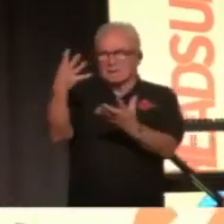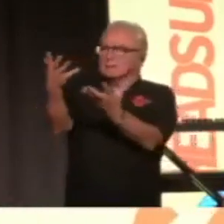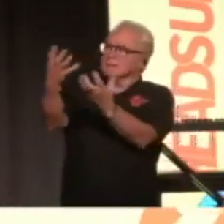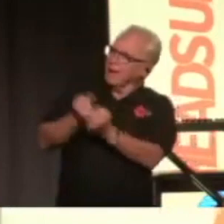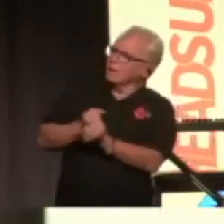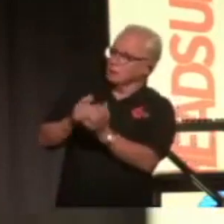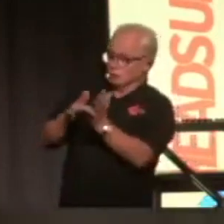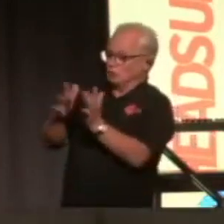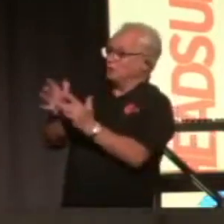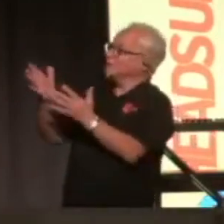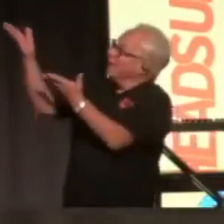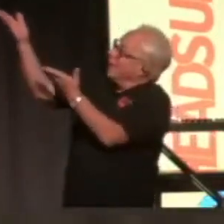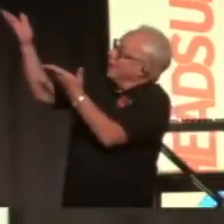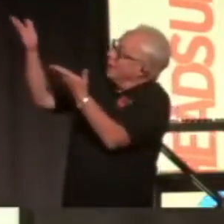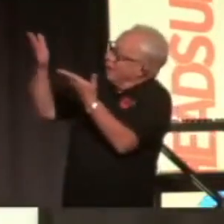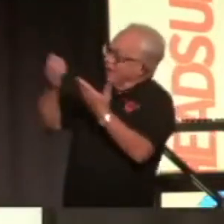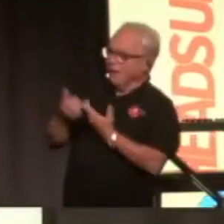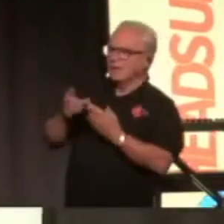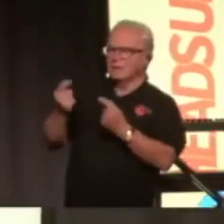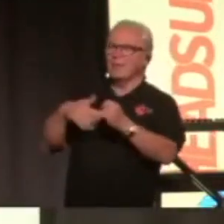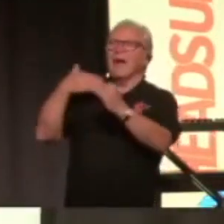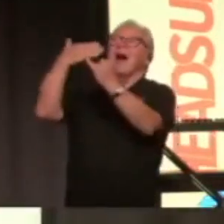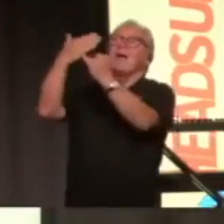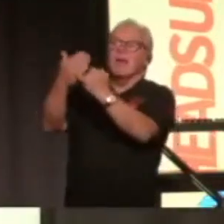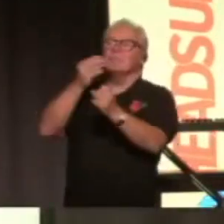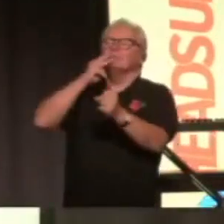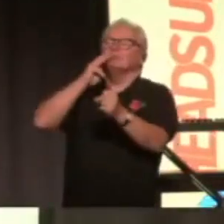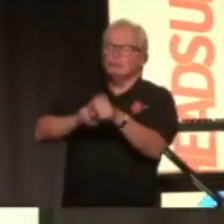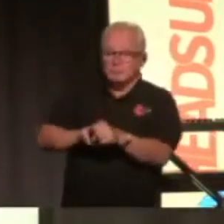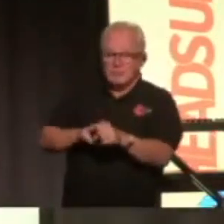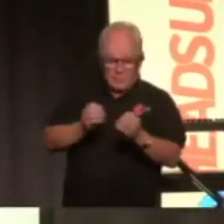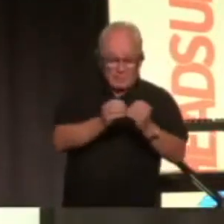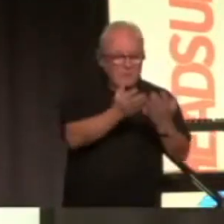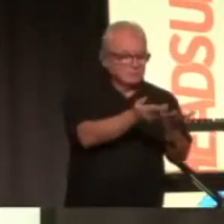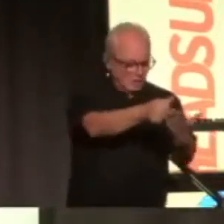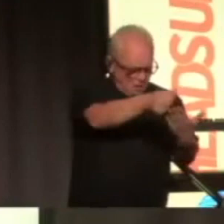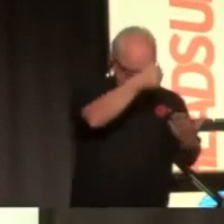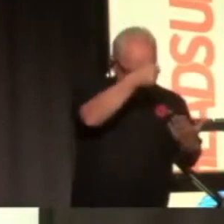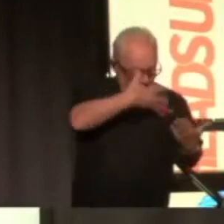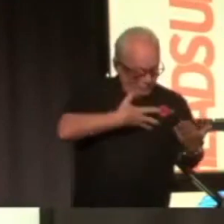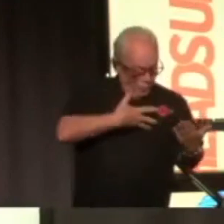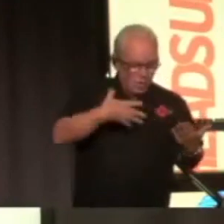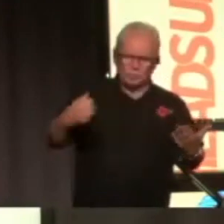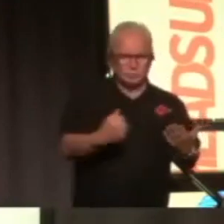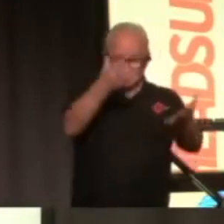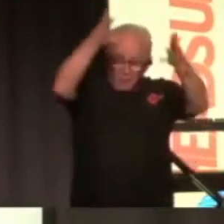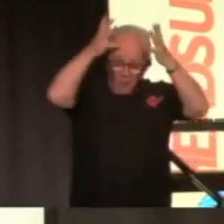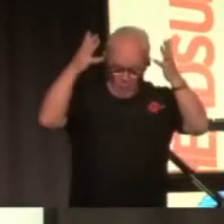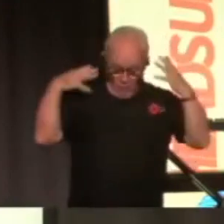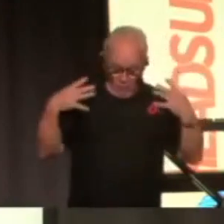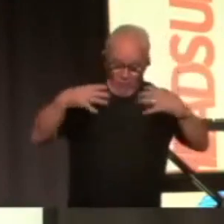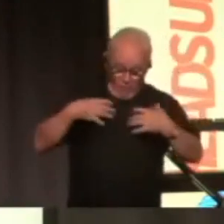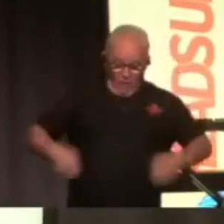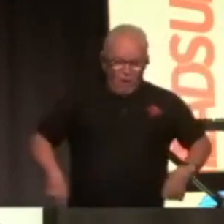Jesus has something to be gained at the end of that. So the Bible tells us to put on the whole armor of God so that you may